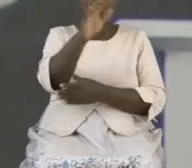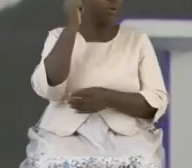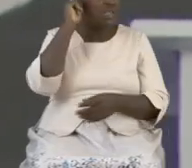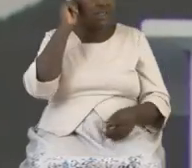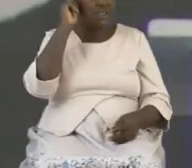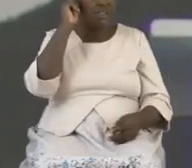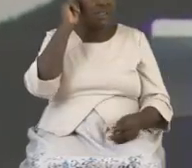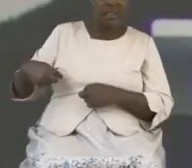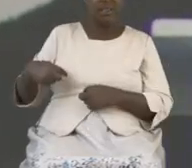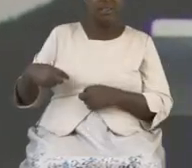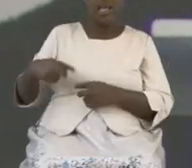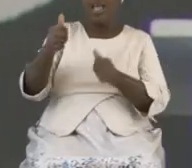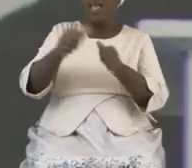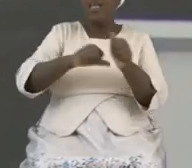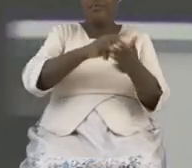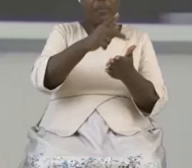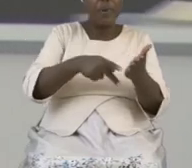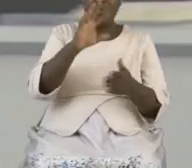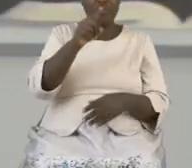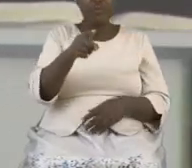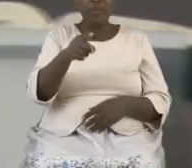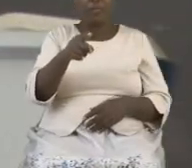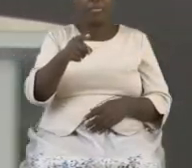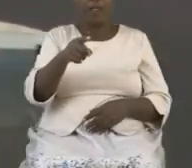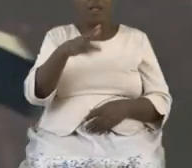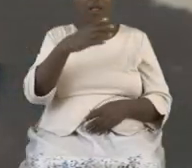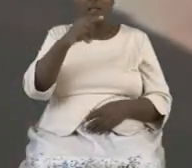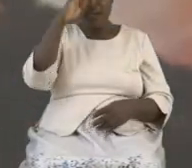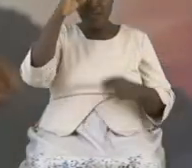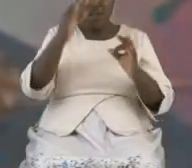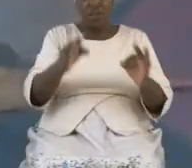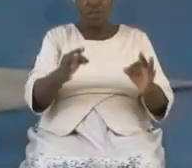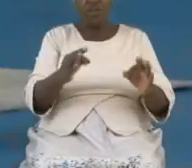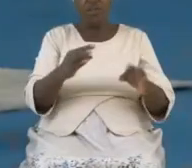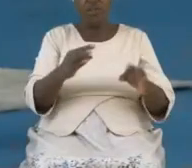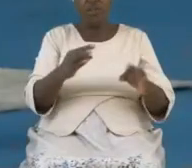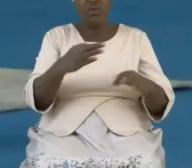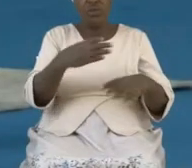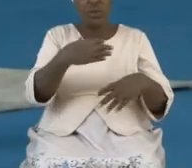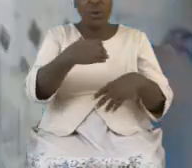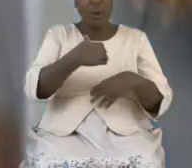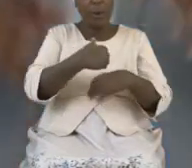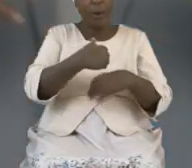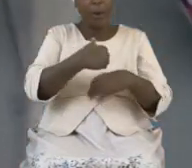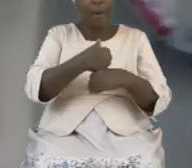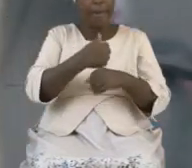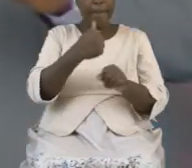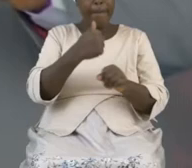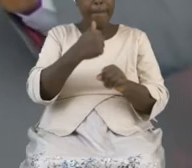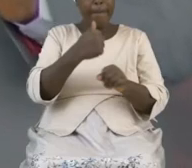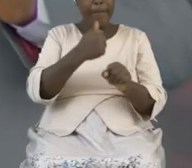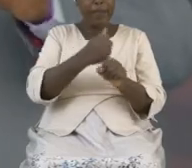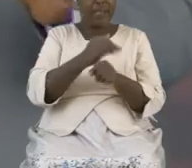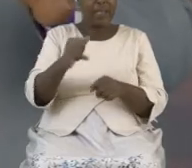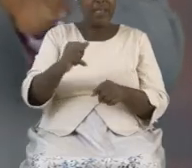every part of you, the decision-making part of your life, that you